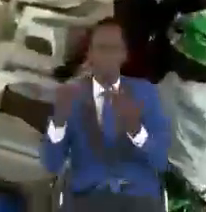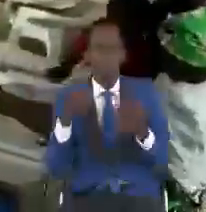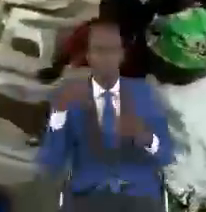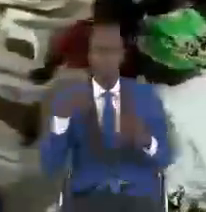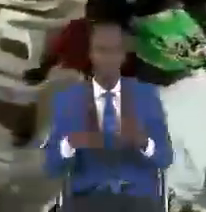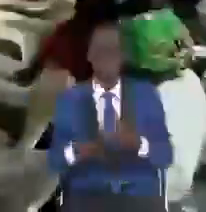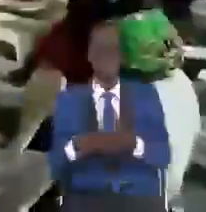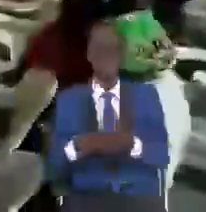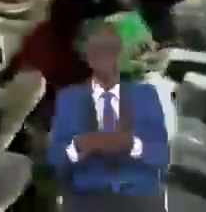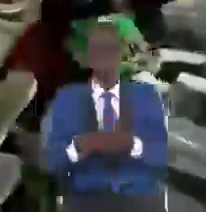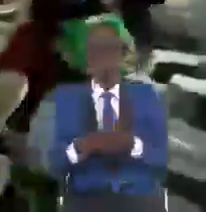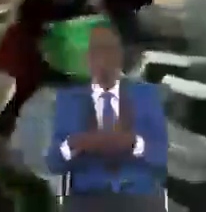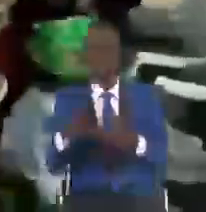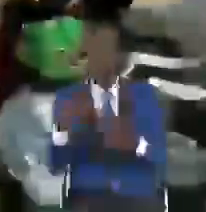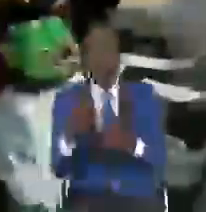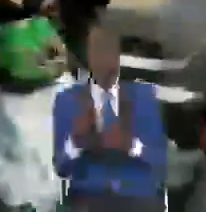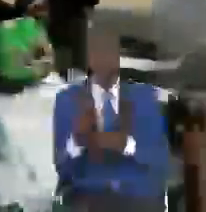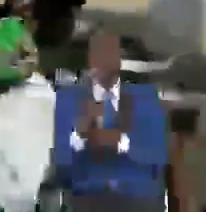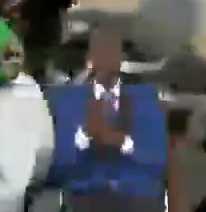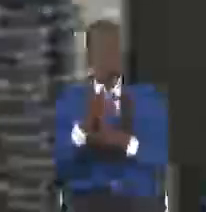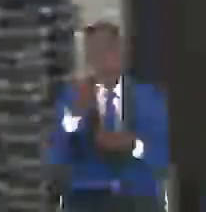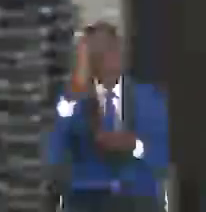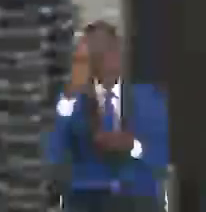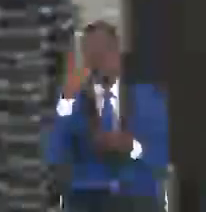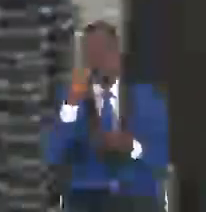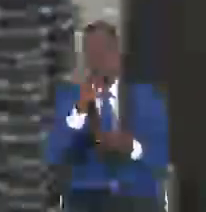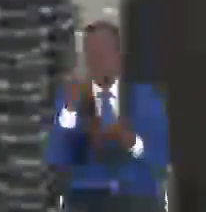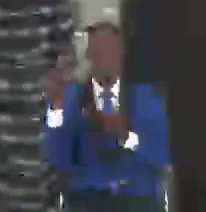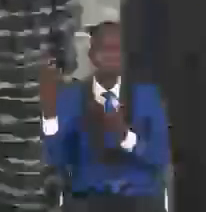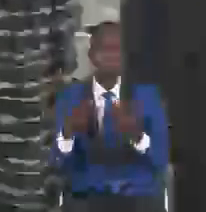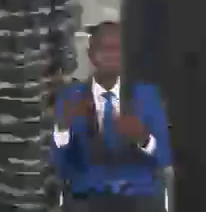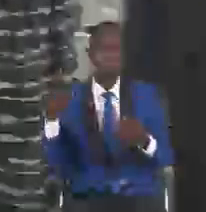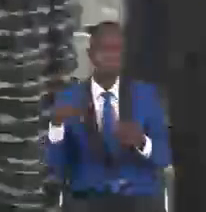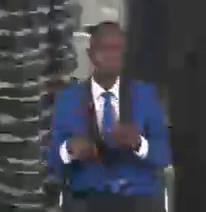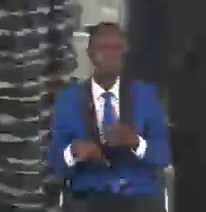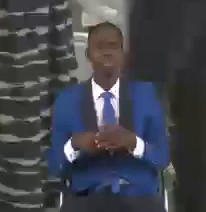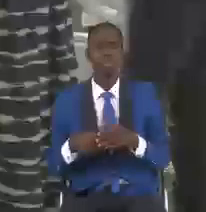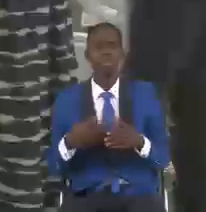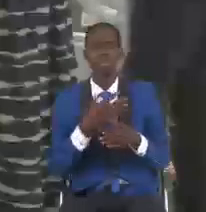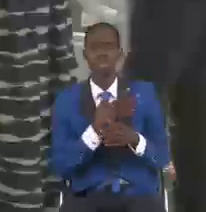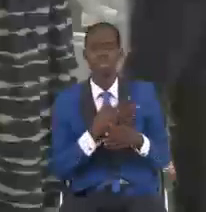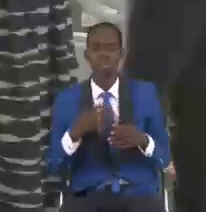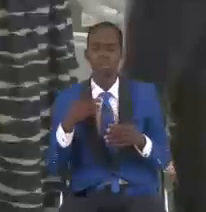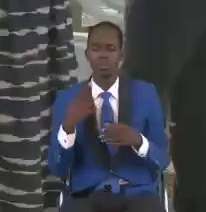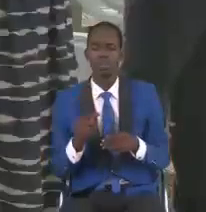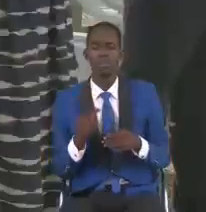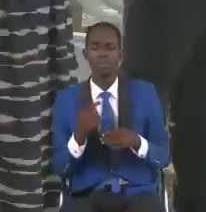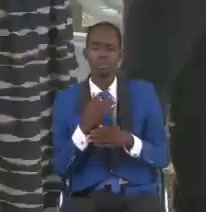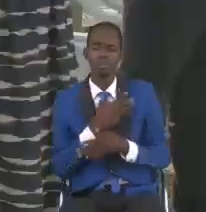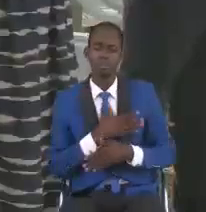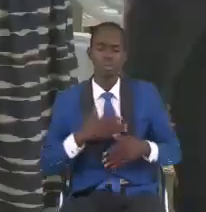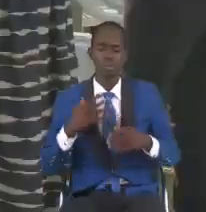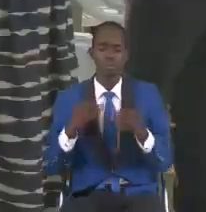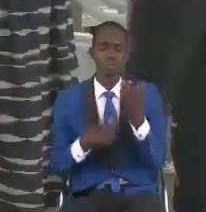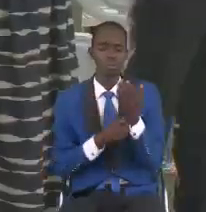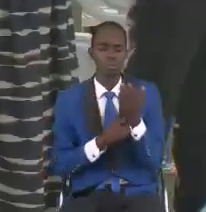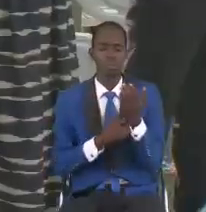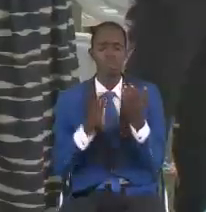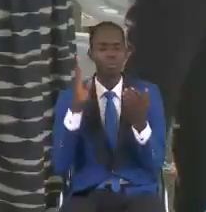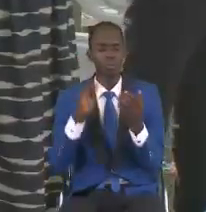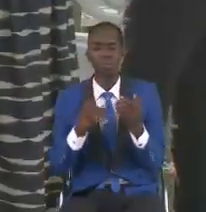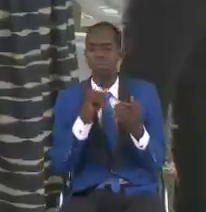Amen. The fear of man will not pull them down. Amen. And the pleasure of the flesh will not pull them